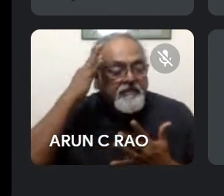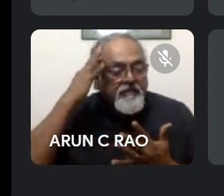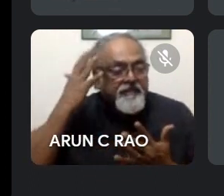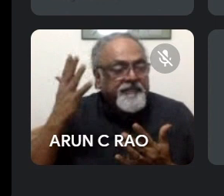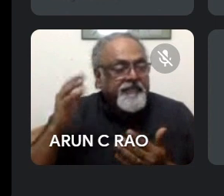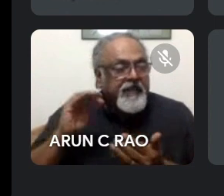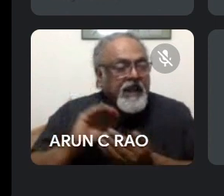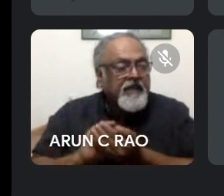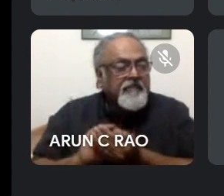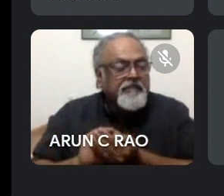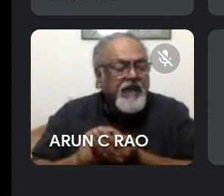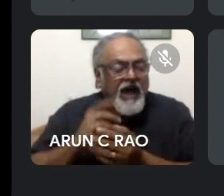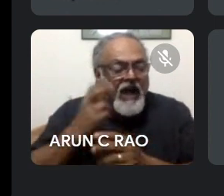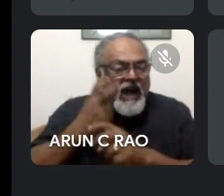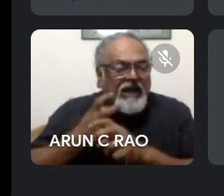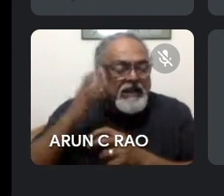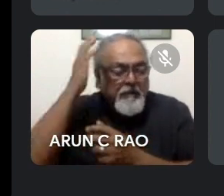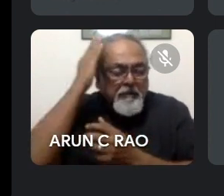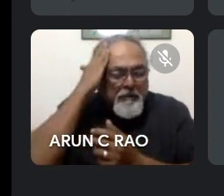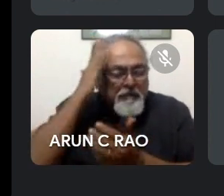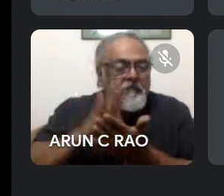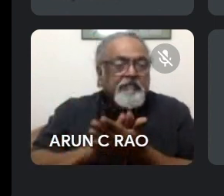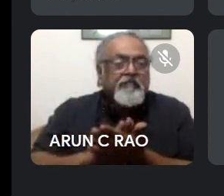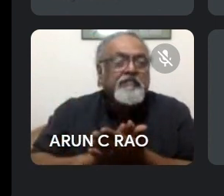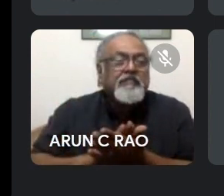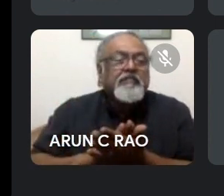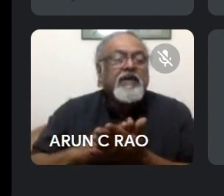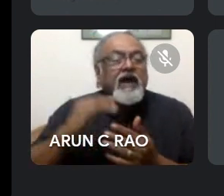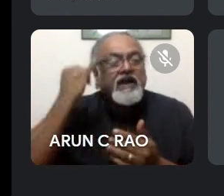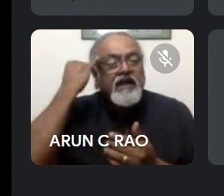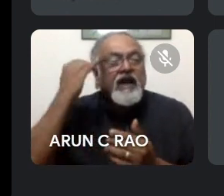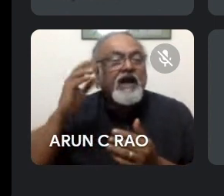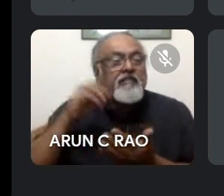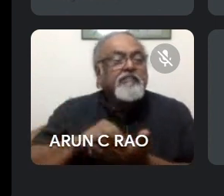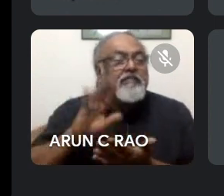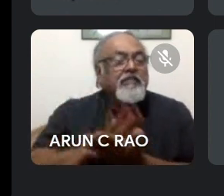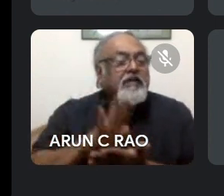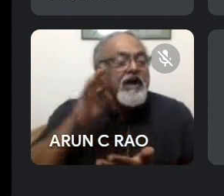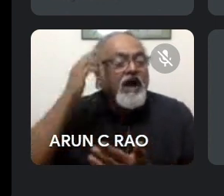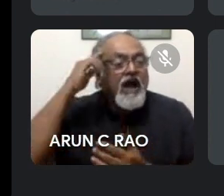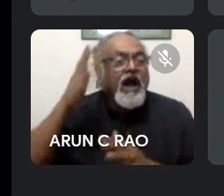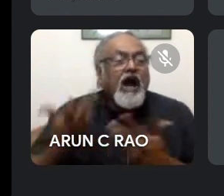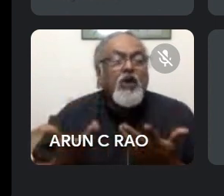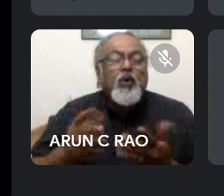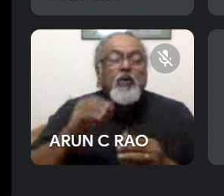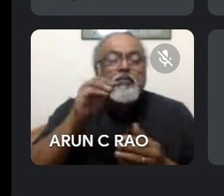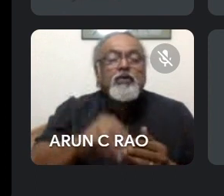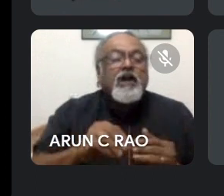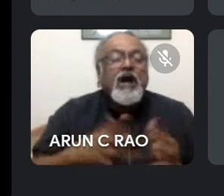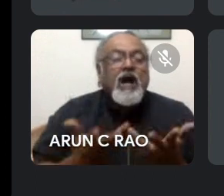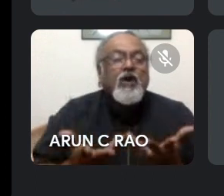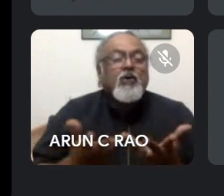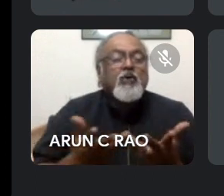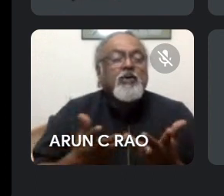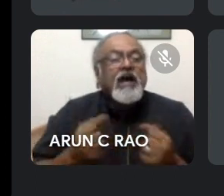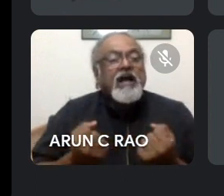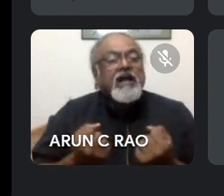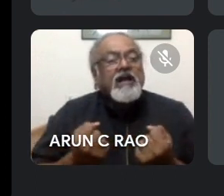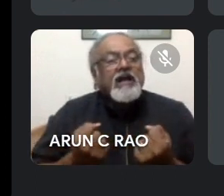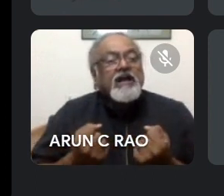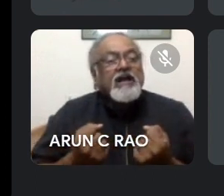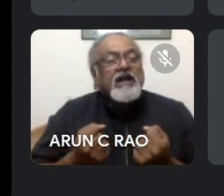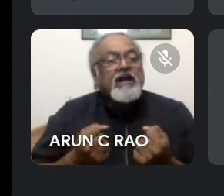head. I wish that there was a different way of putting down those ideas in an easy way that wasn't just a